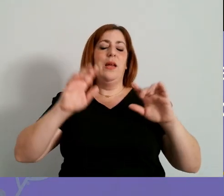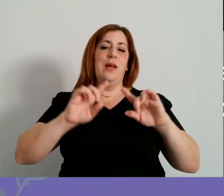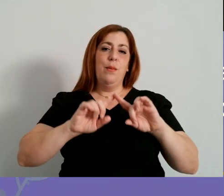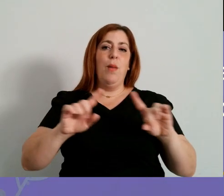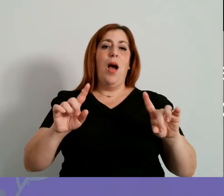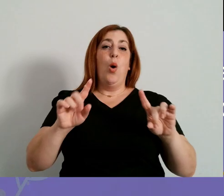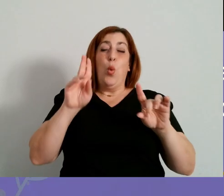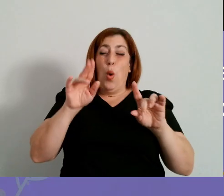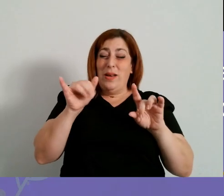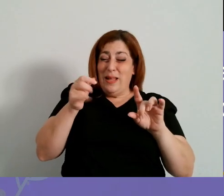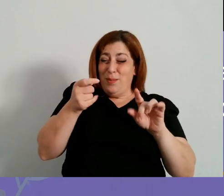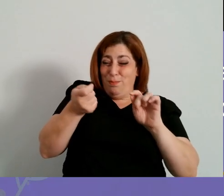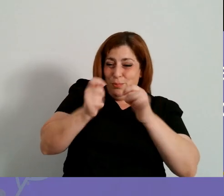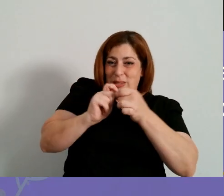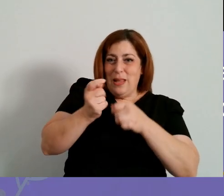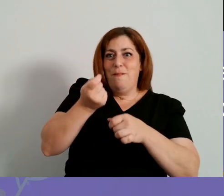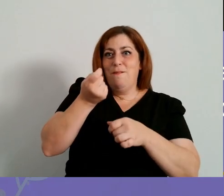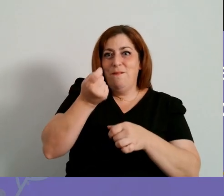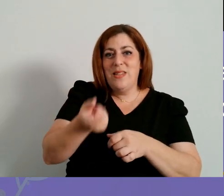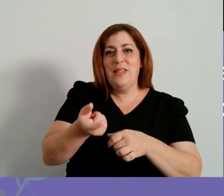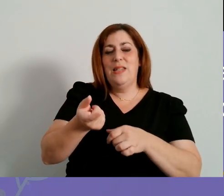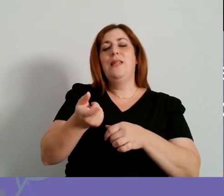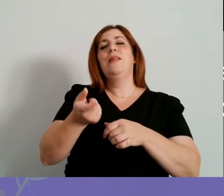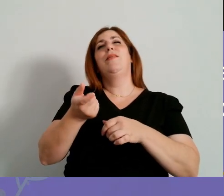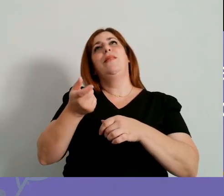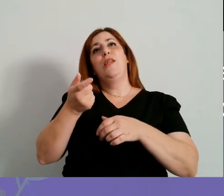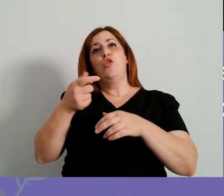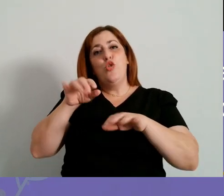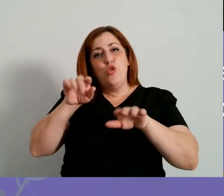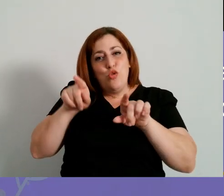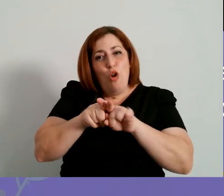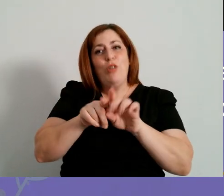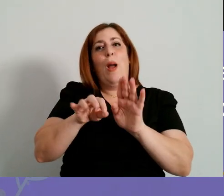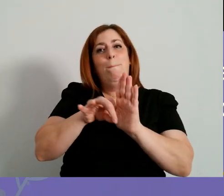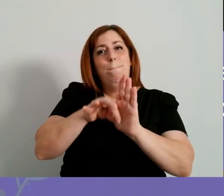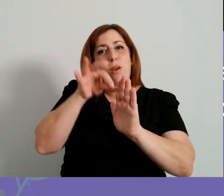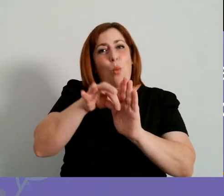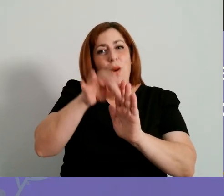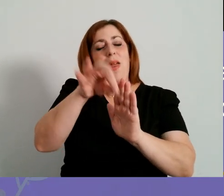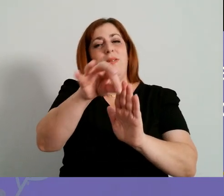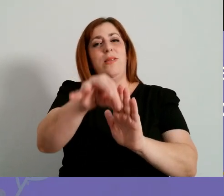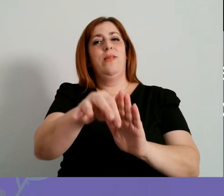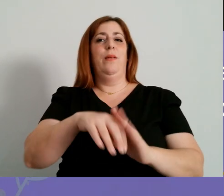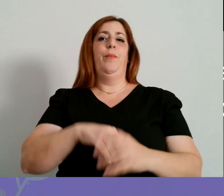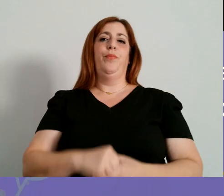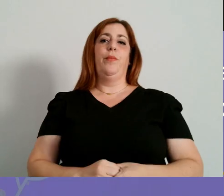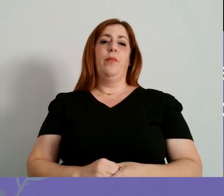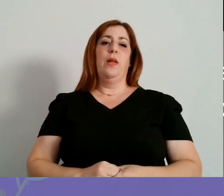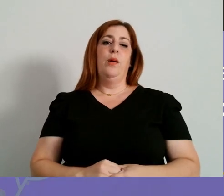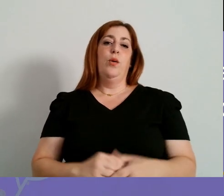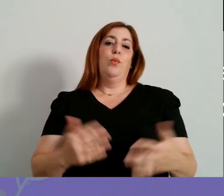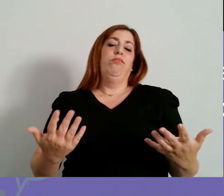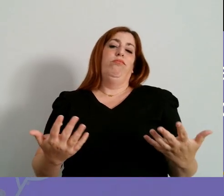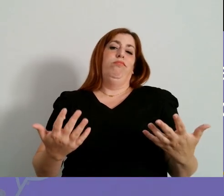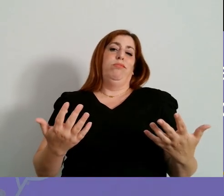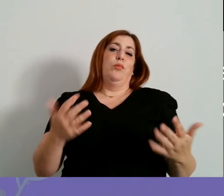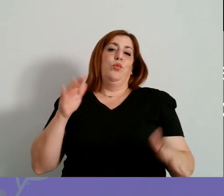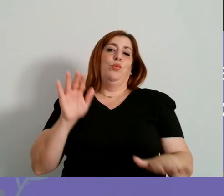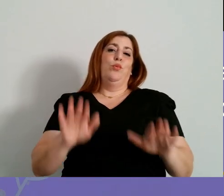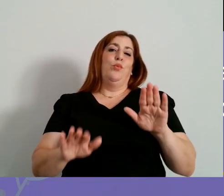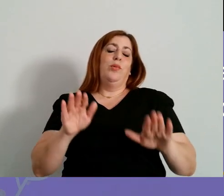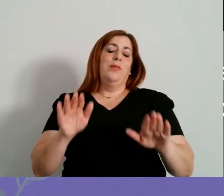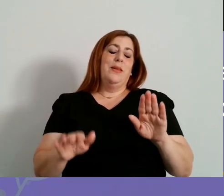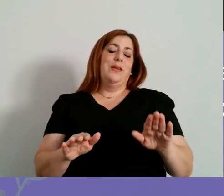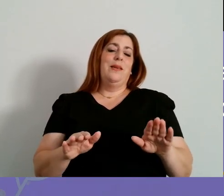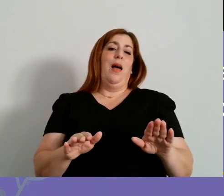progress, not perfection. Even if you do just a little bit, it's still progress. And you might get things wrong sometimes.